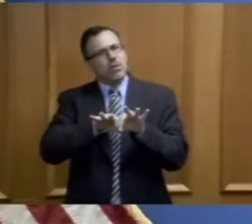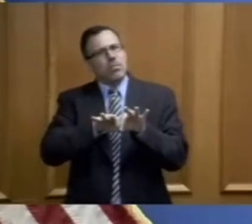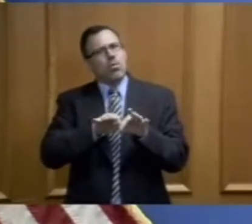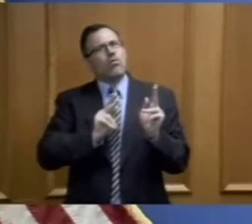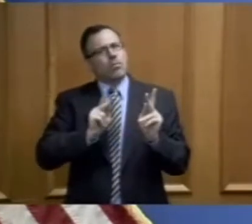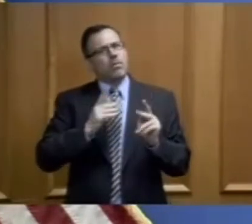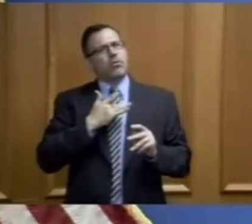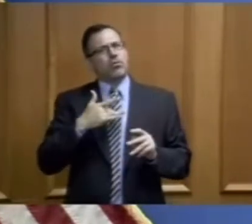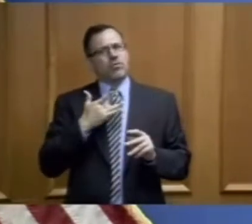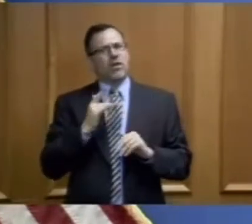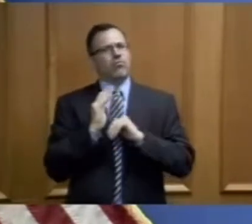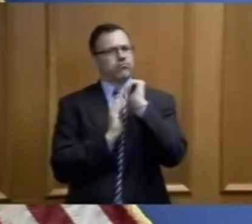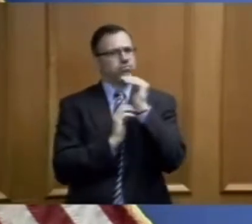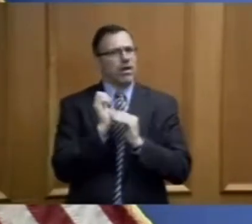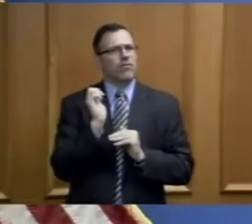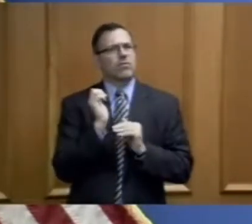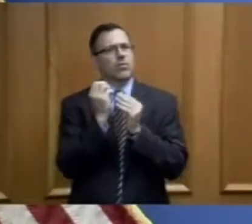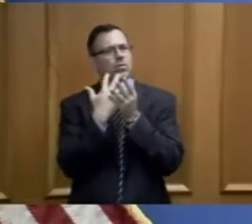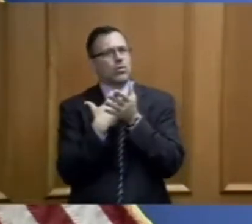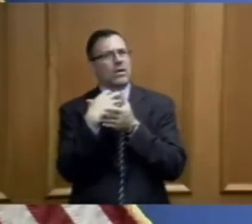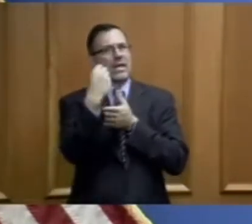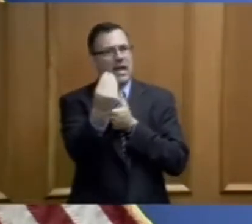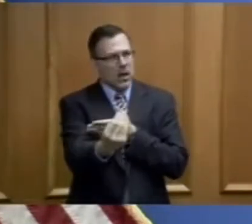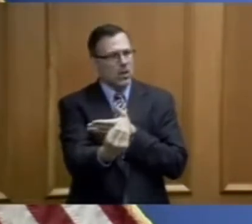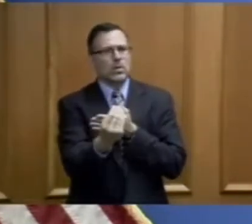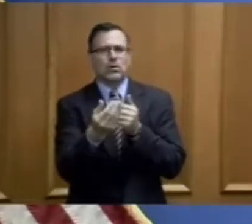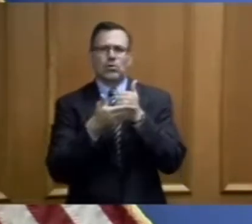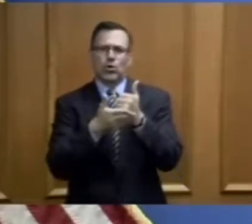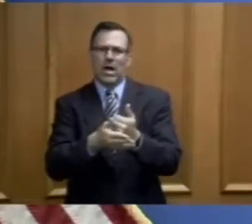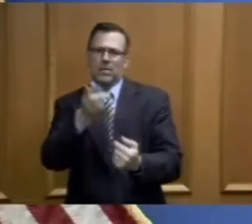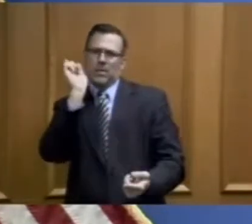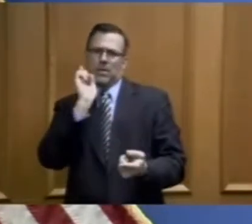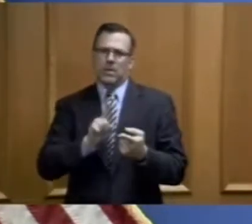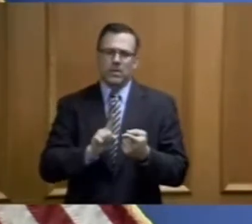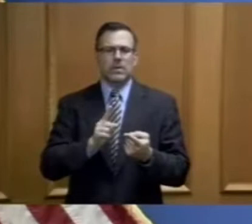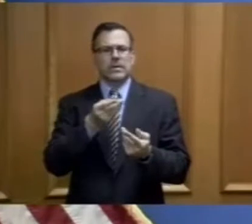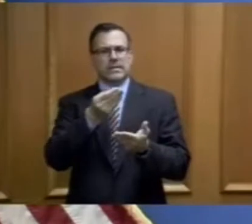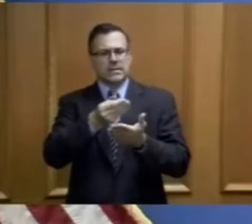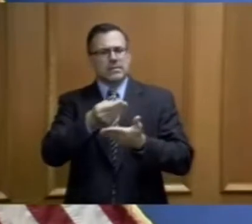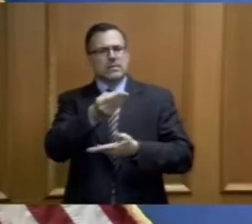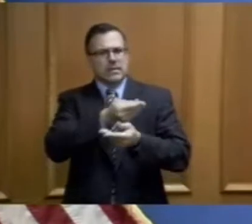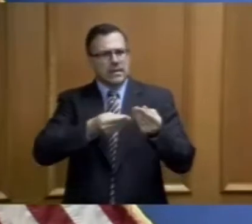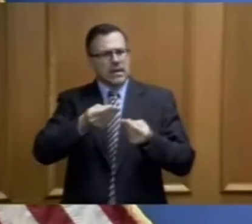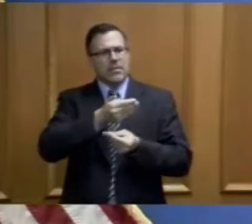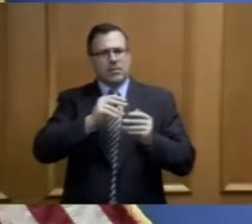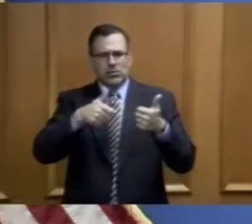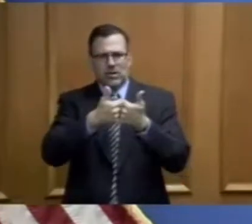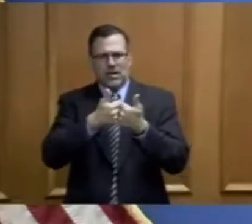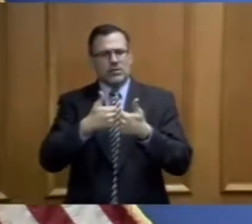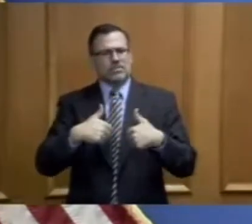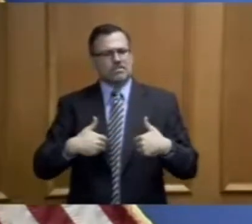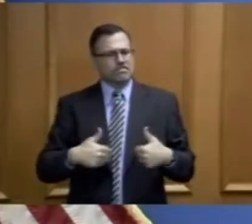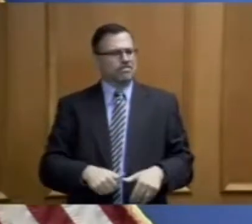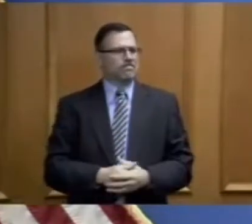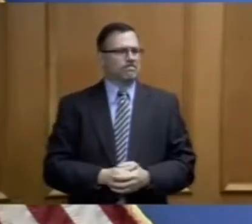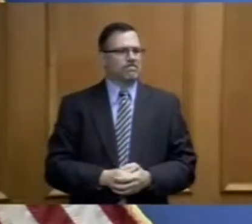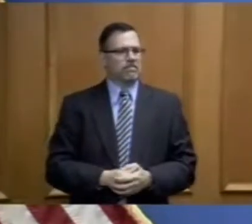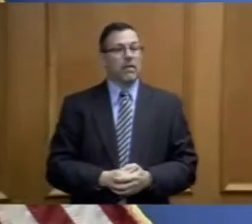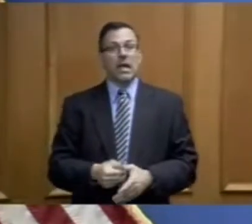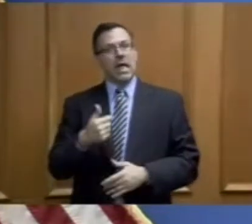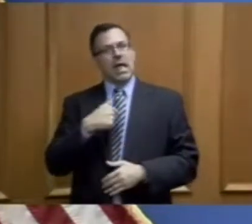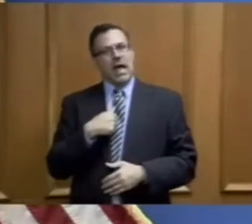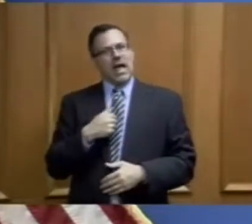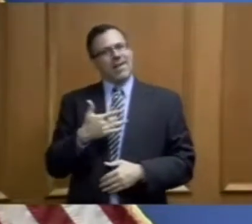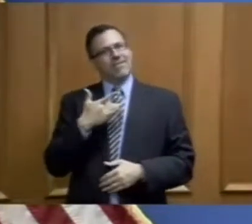want to mitigate the economic challenges in the days ahead. And I certainly am optimistic about what lies ahead